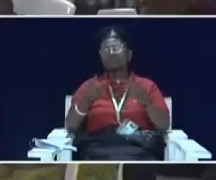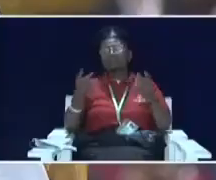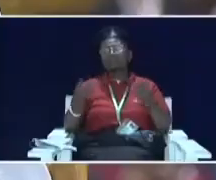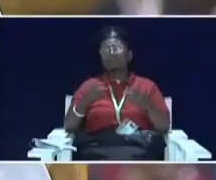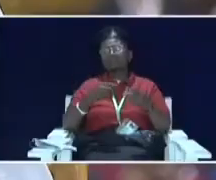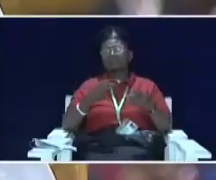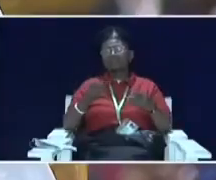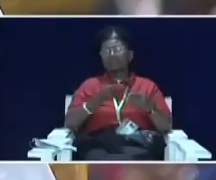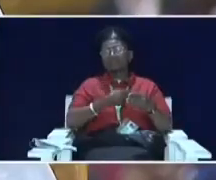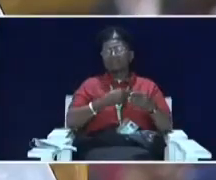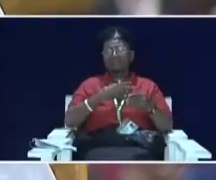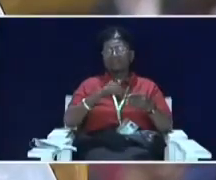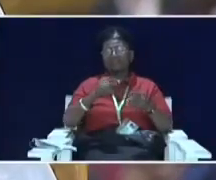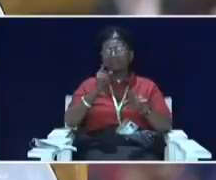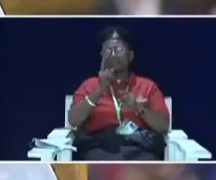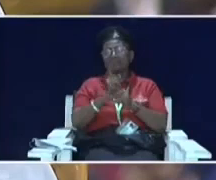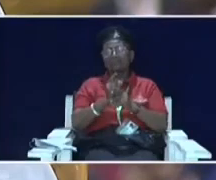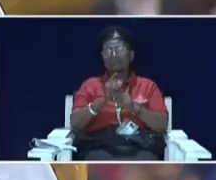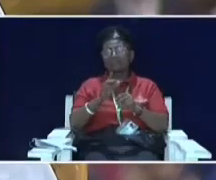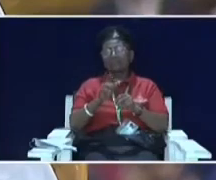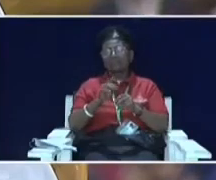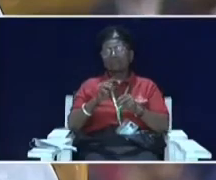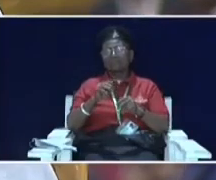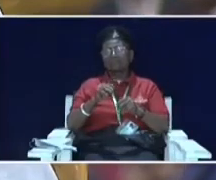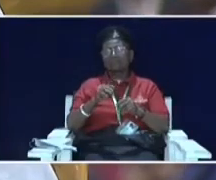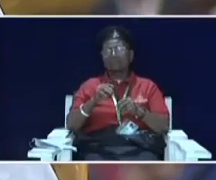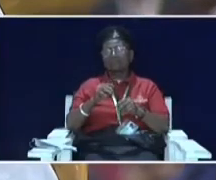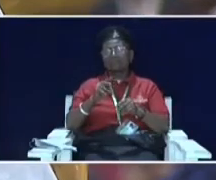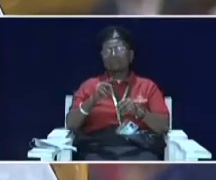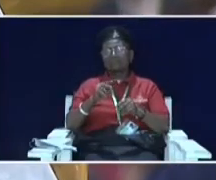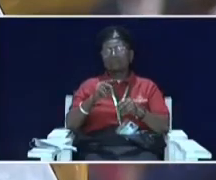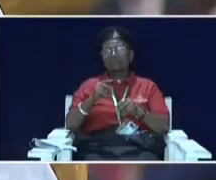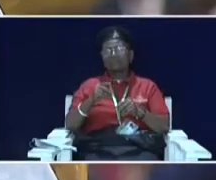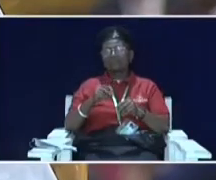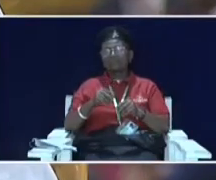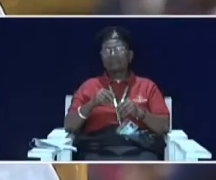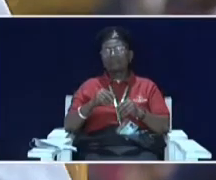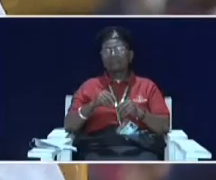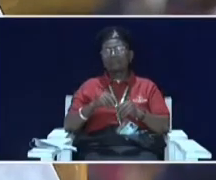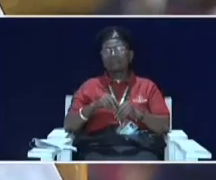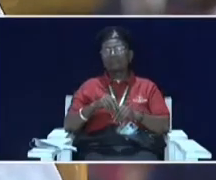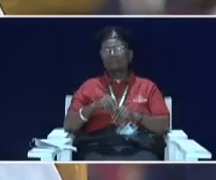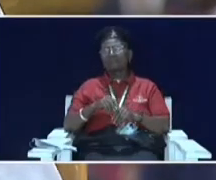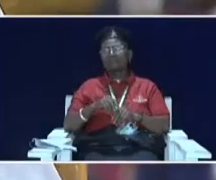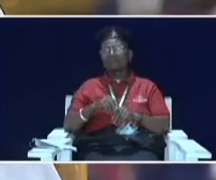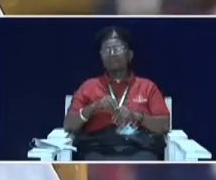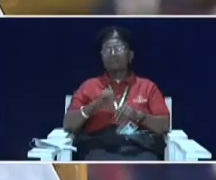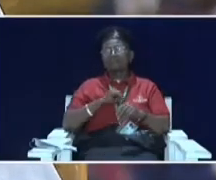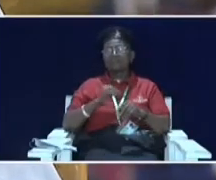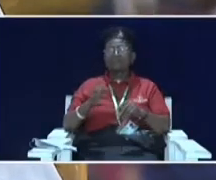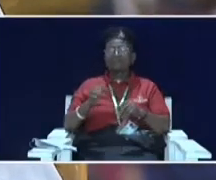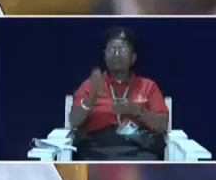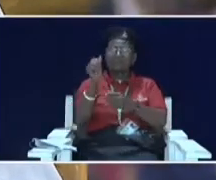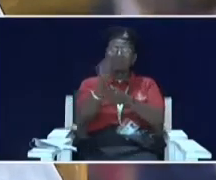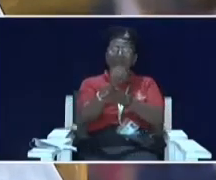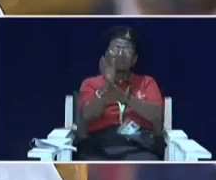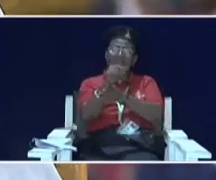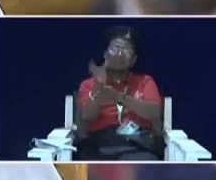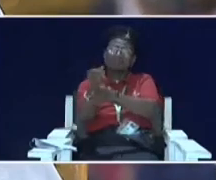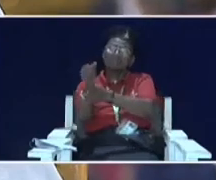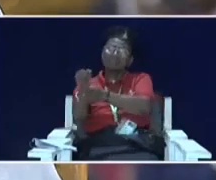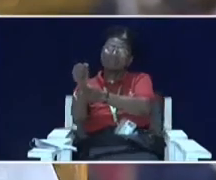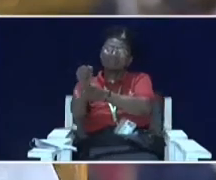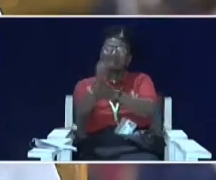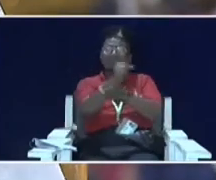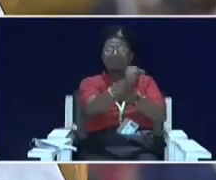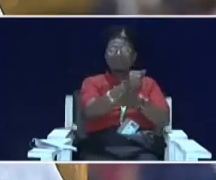And I just felt led, after I've greeted him, to shake hands with the driver.